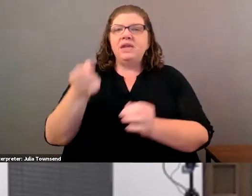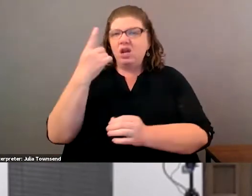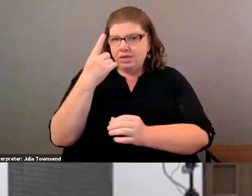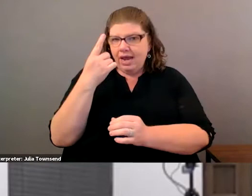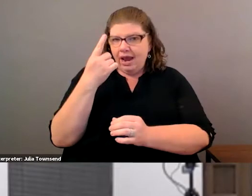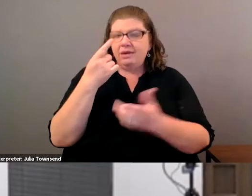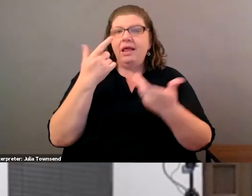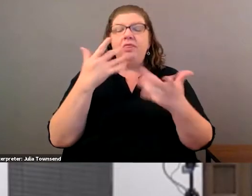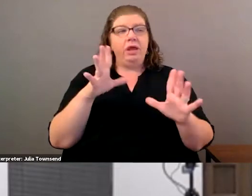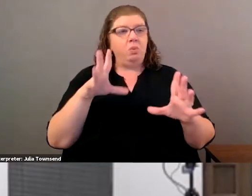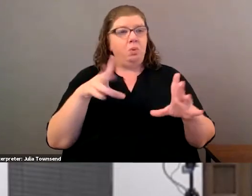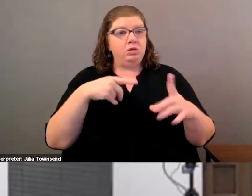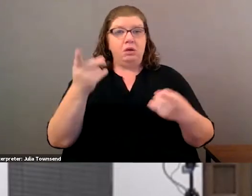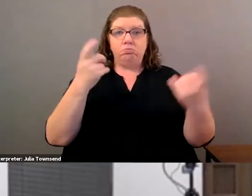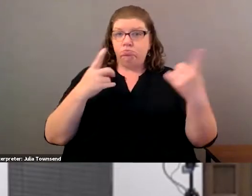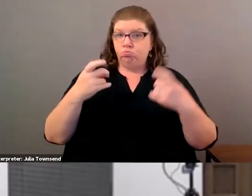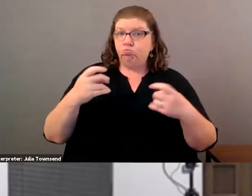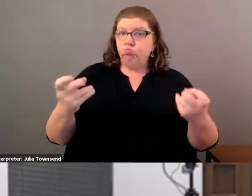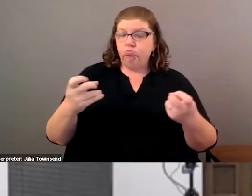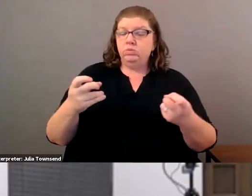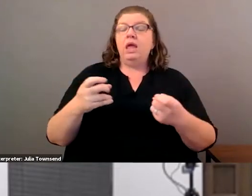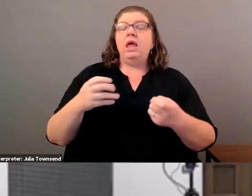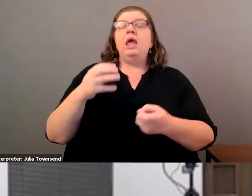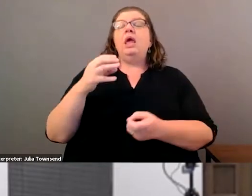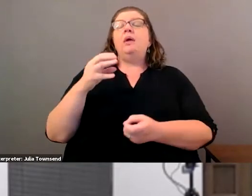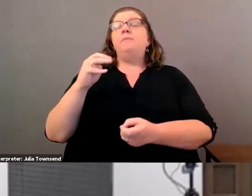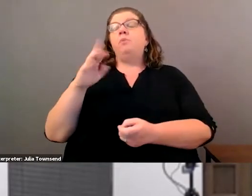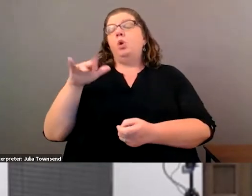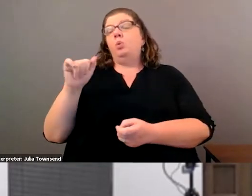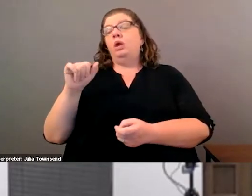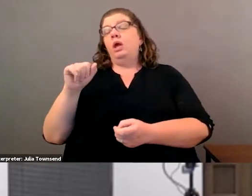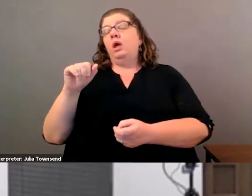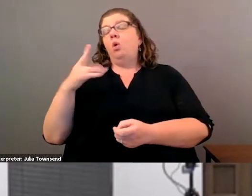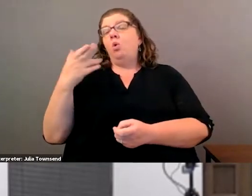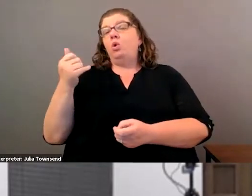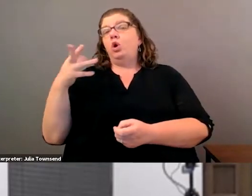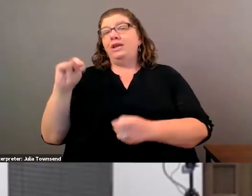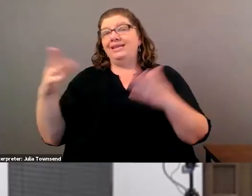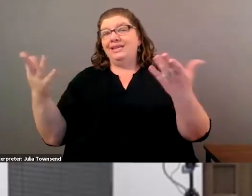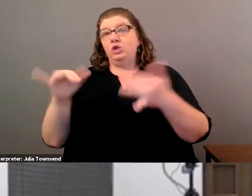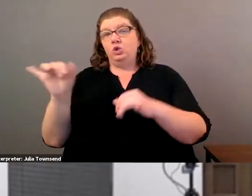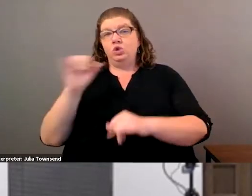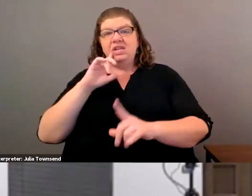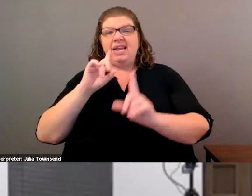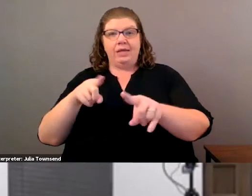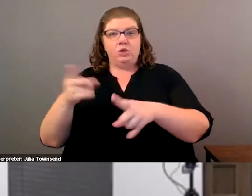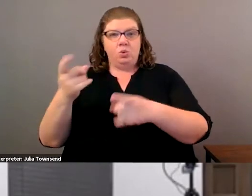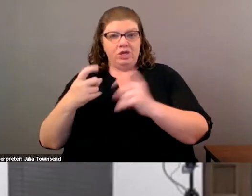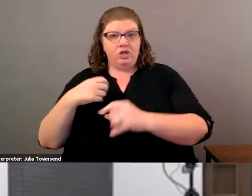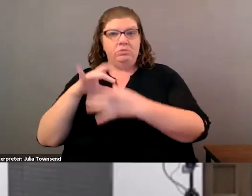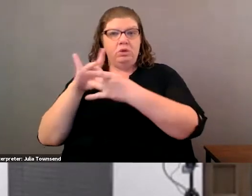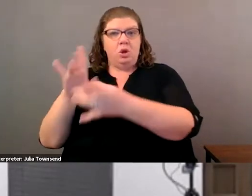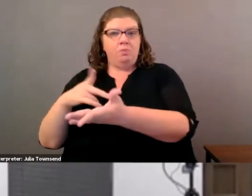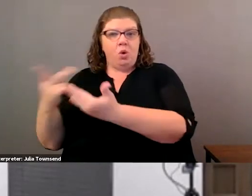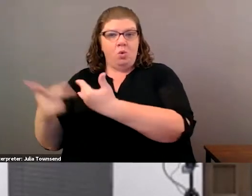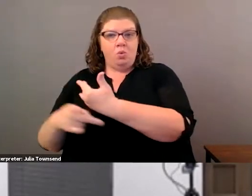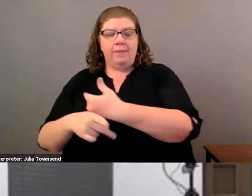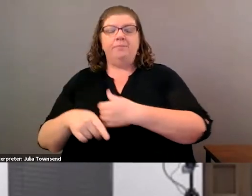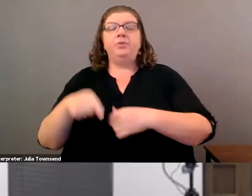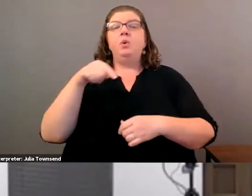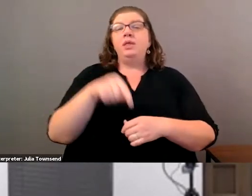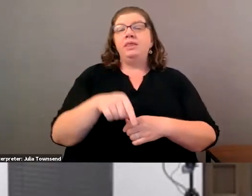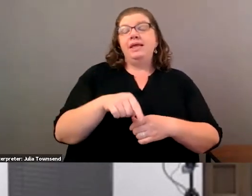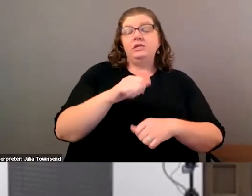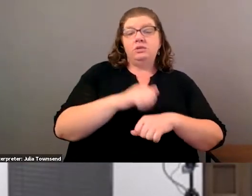take questions, and Maria Larios Horton is with us too, so she can answer any programmatic questions you might have. We are, with this